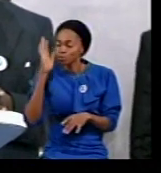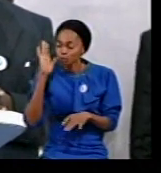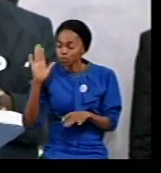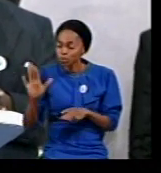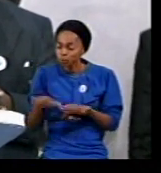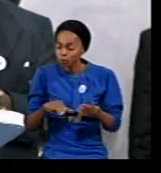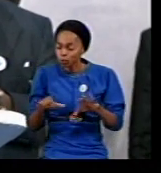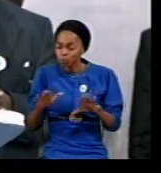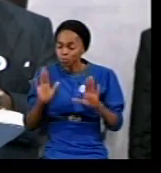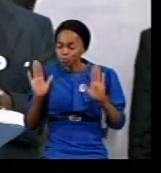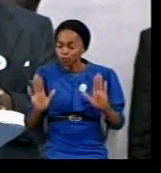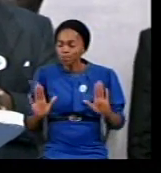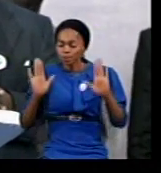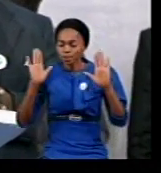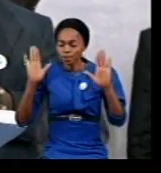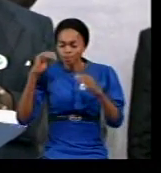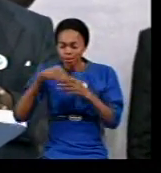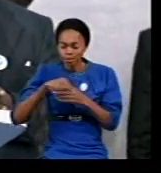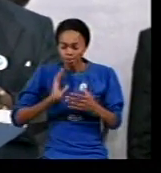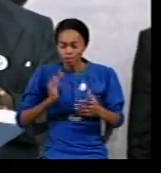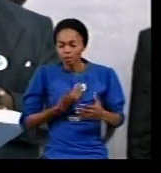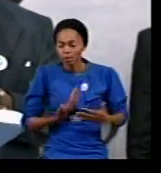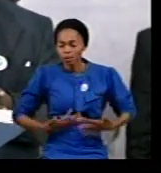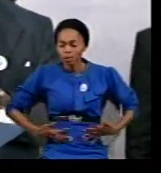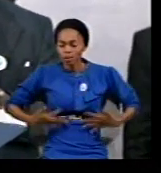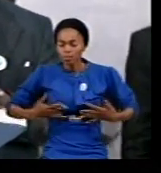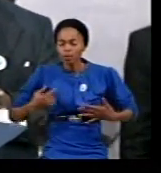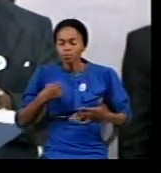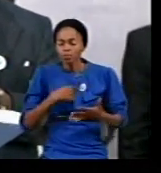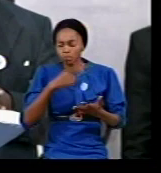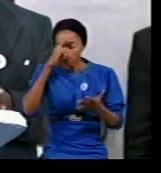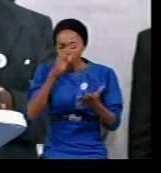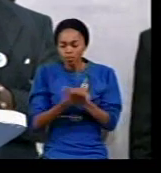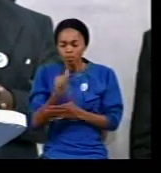If thou will save Israel by my hand,